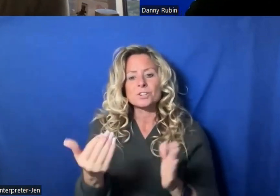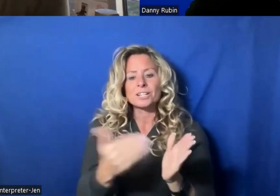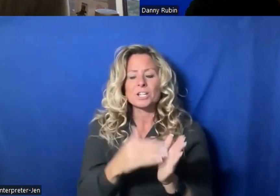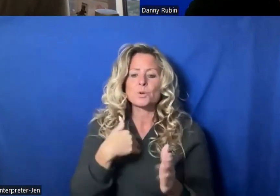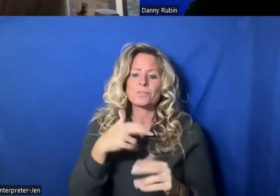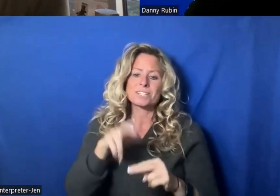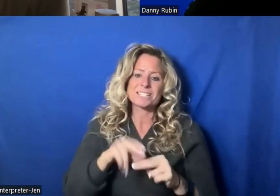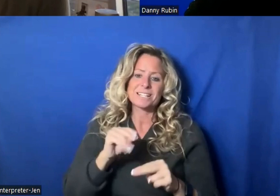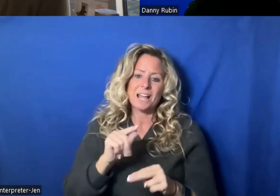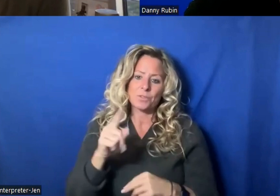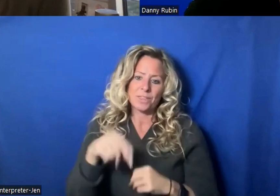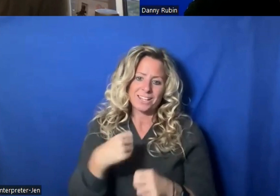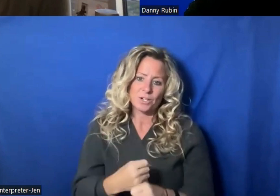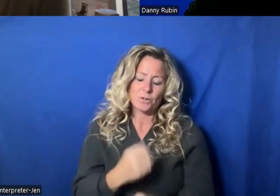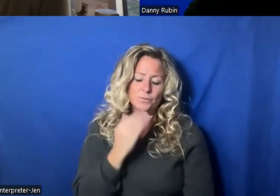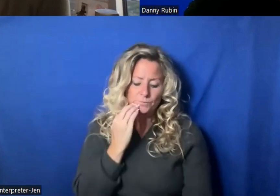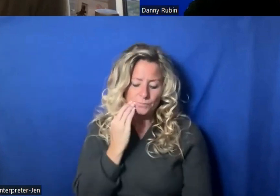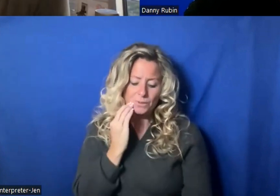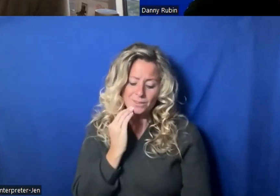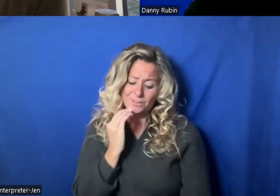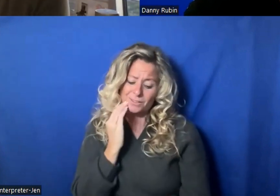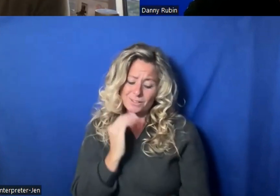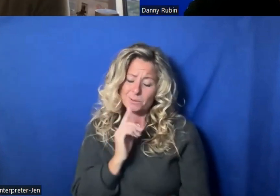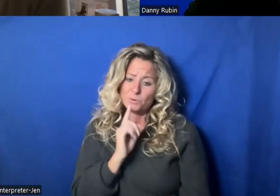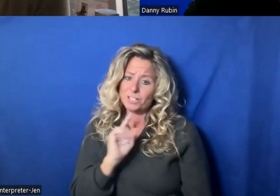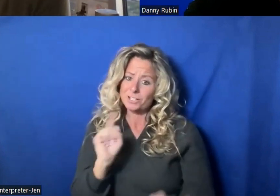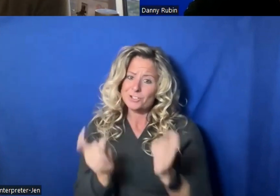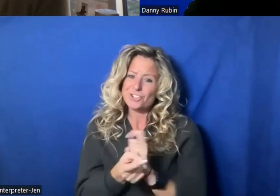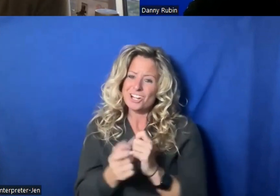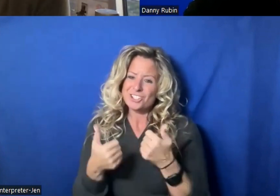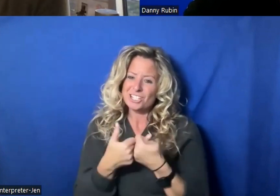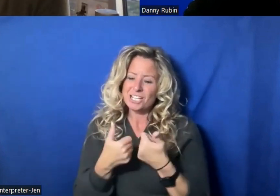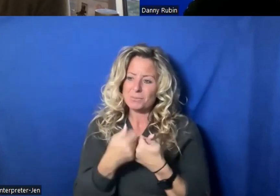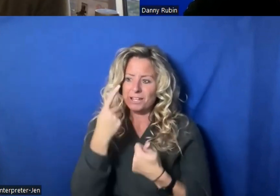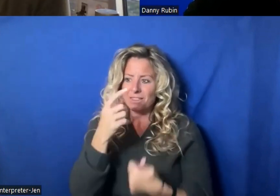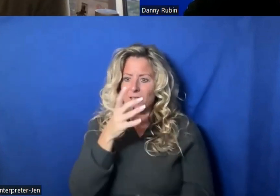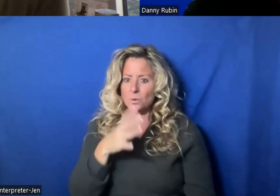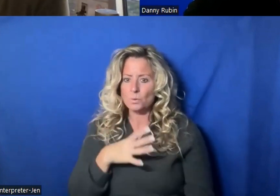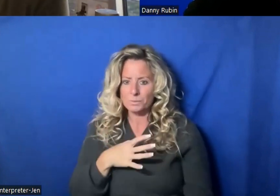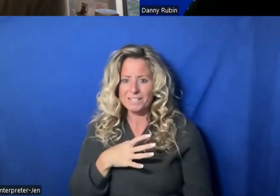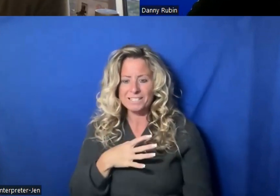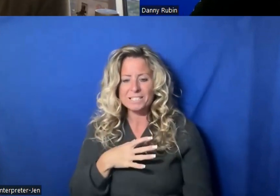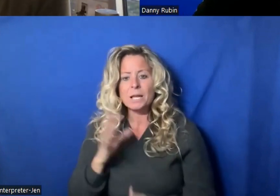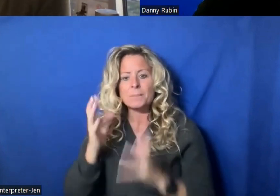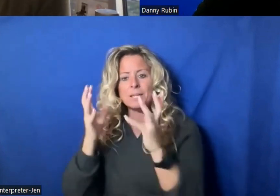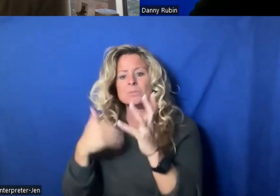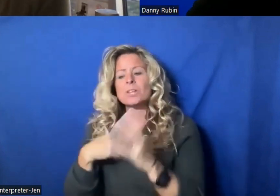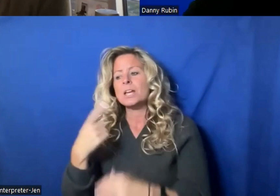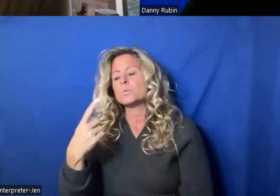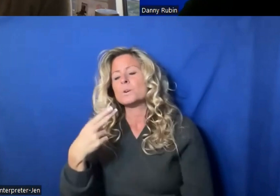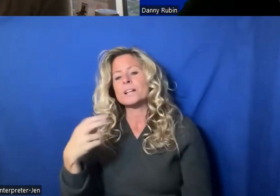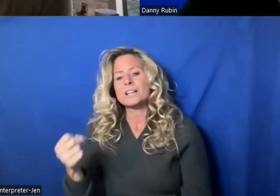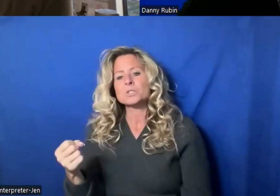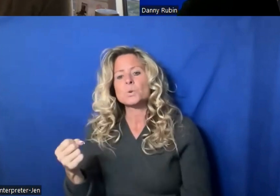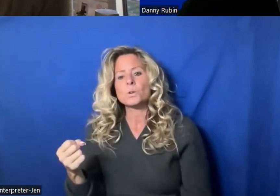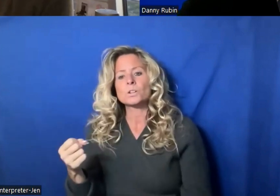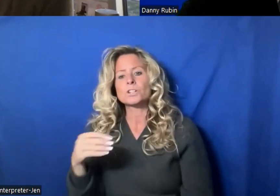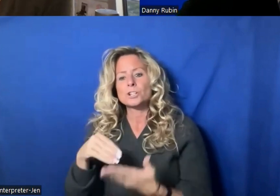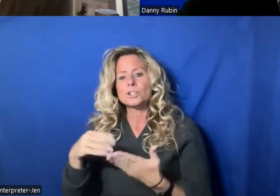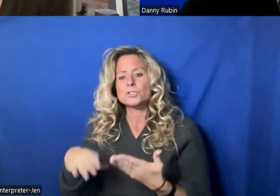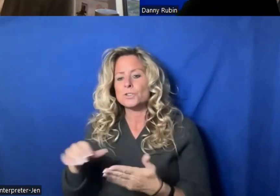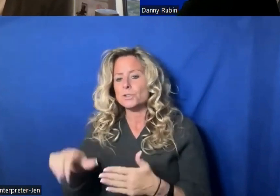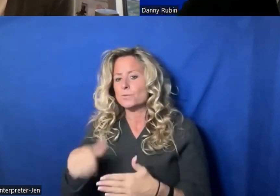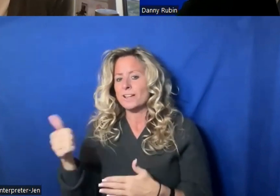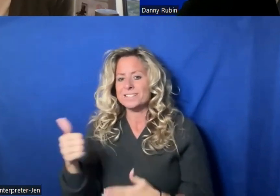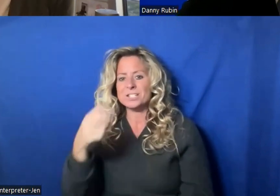year. But it's really changed the game. Like I said, I think our women's basketball team had one high school student, and the rest were transfers So coming. that's what it